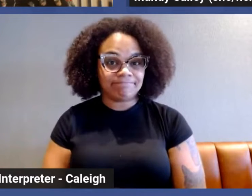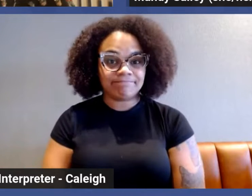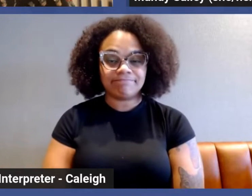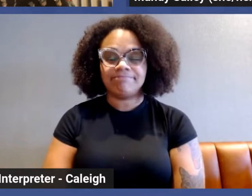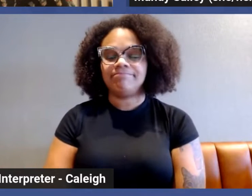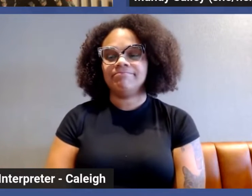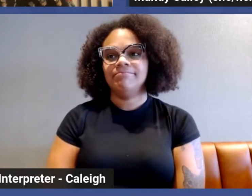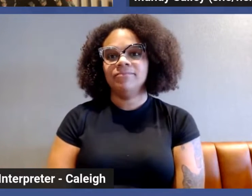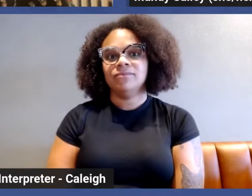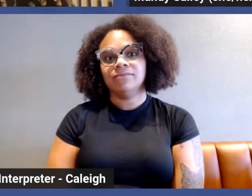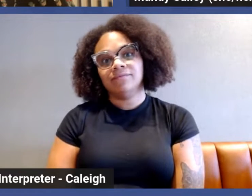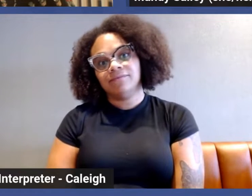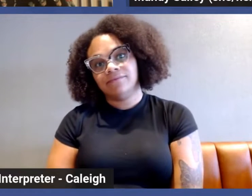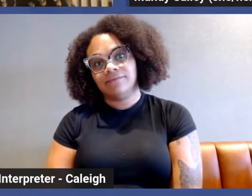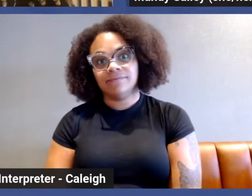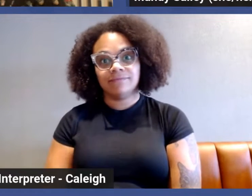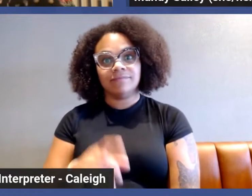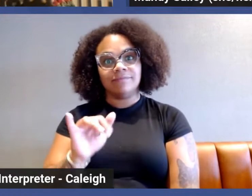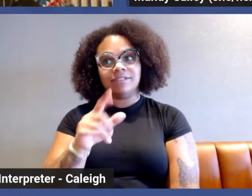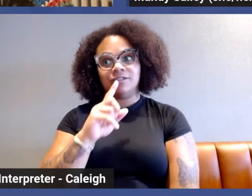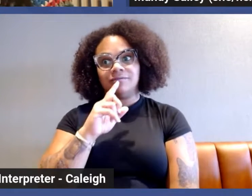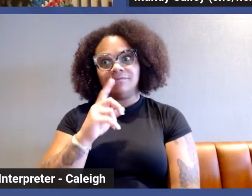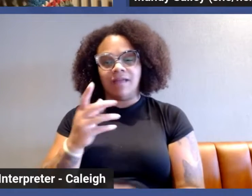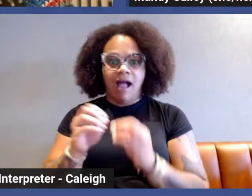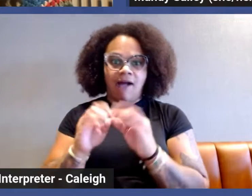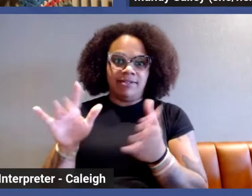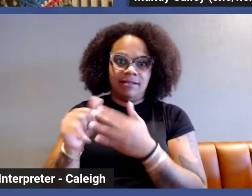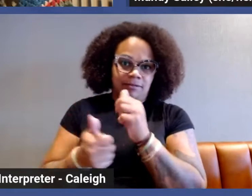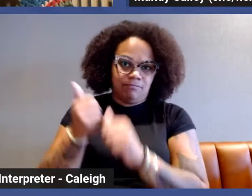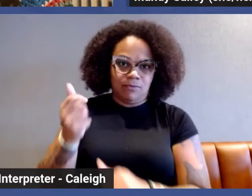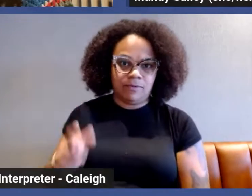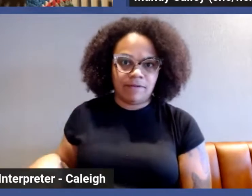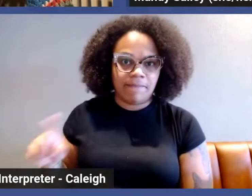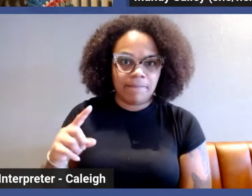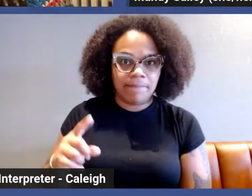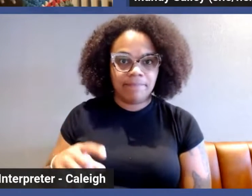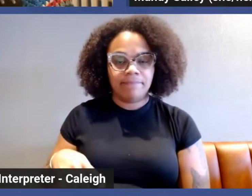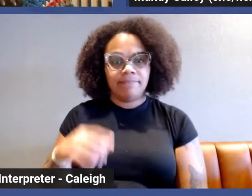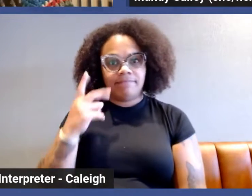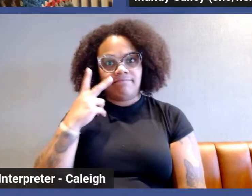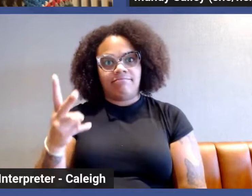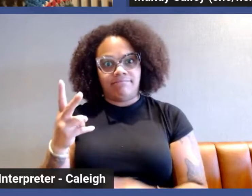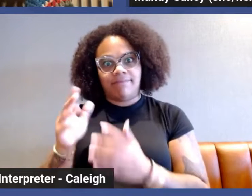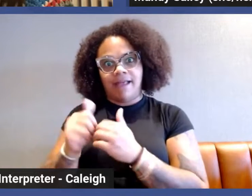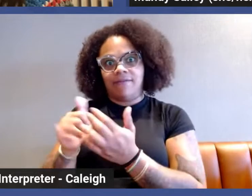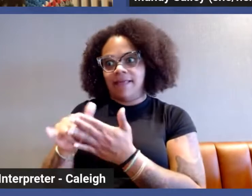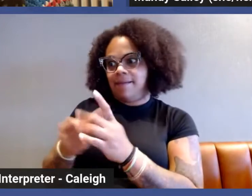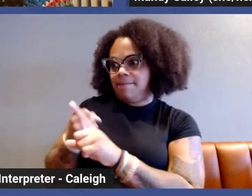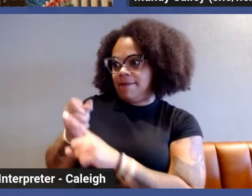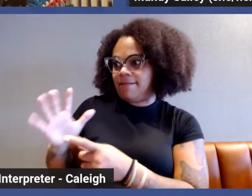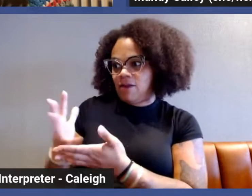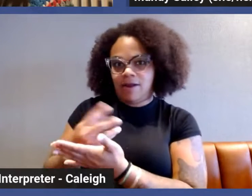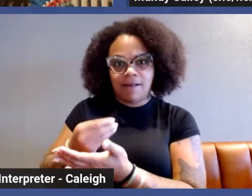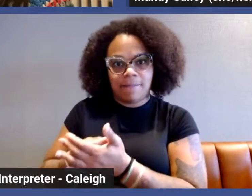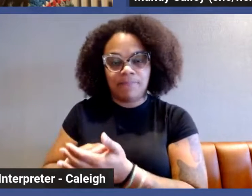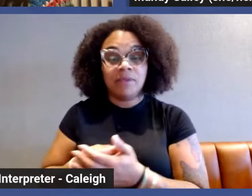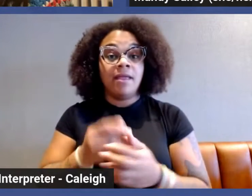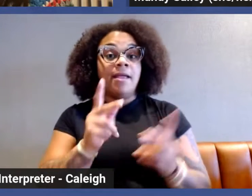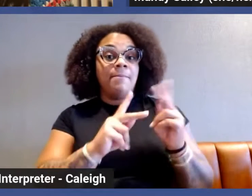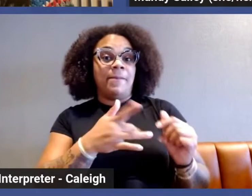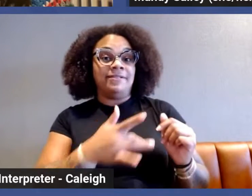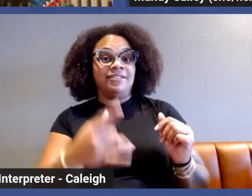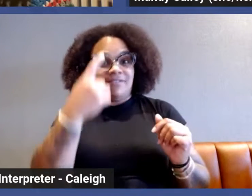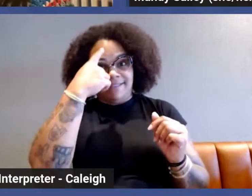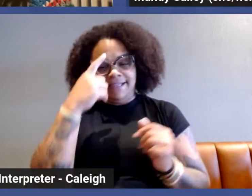it's a pretty huge majority seeing an impact on incomes that are often not, people also think someone